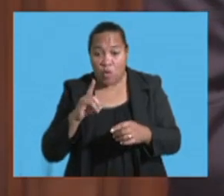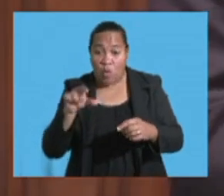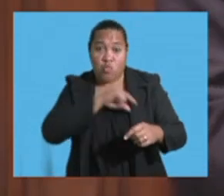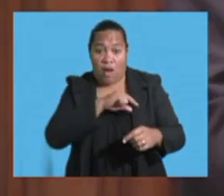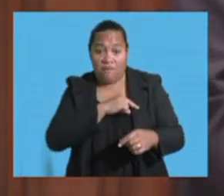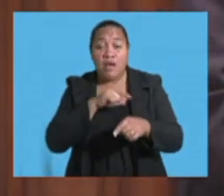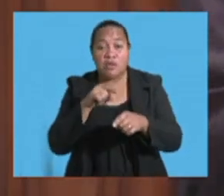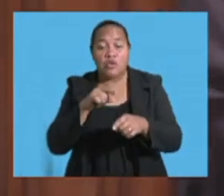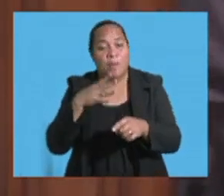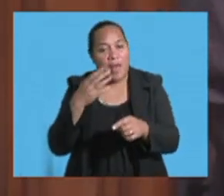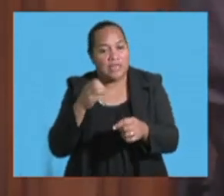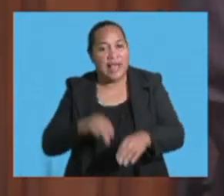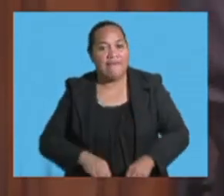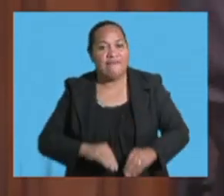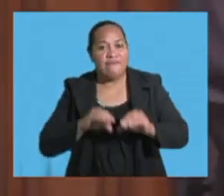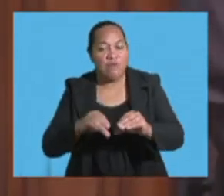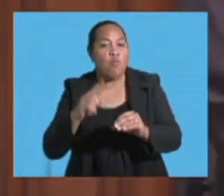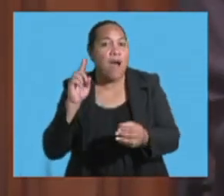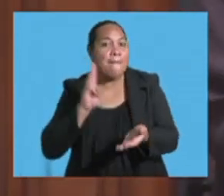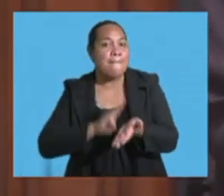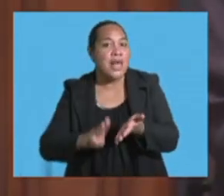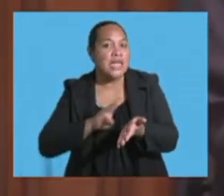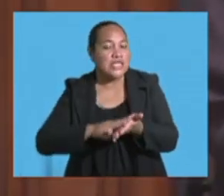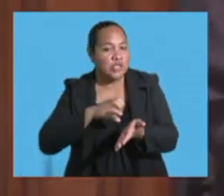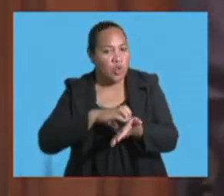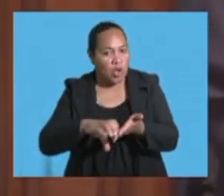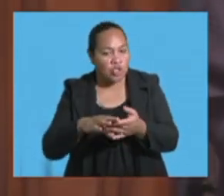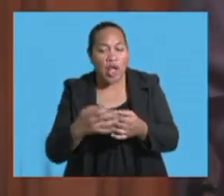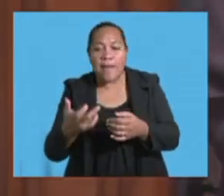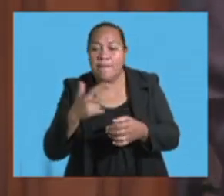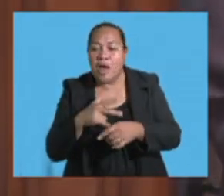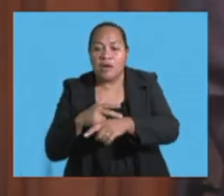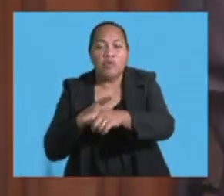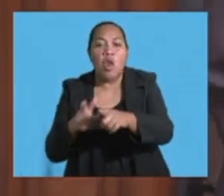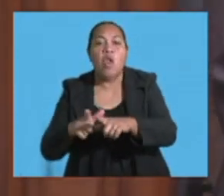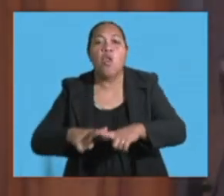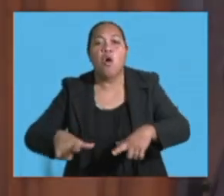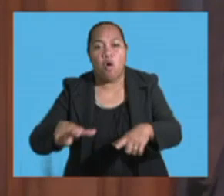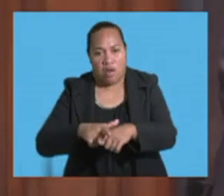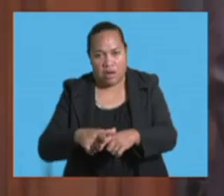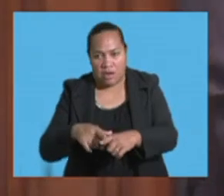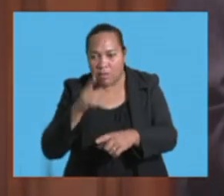$1 million and employ 20 or more local employees in each of the 10 years.